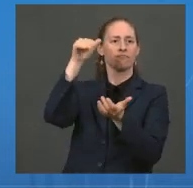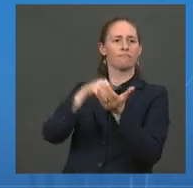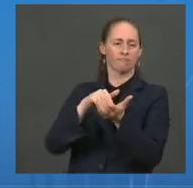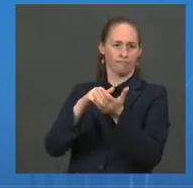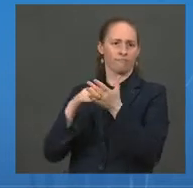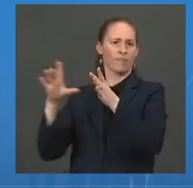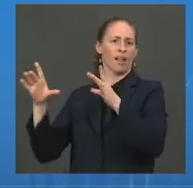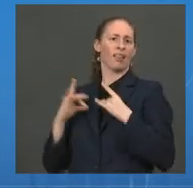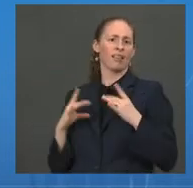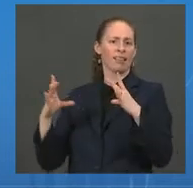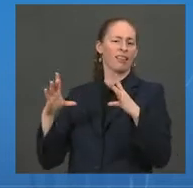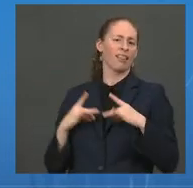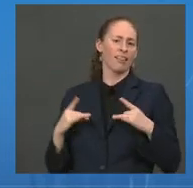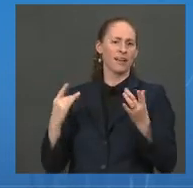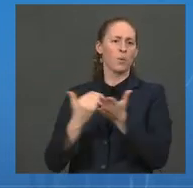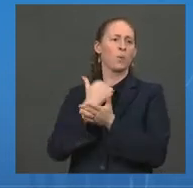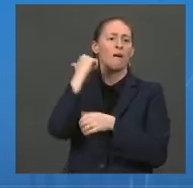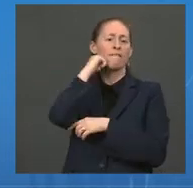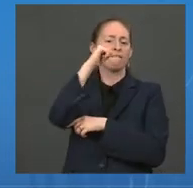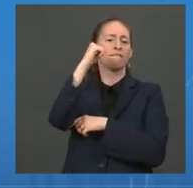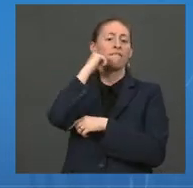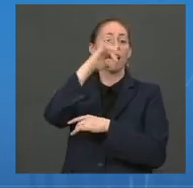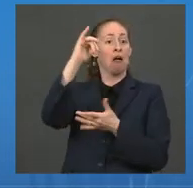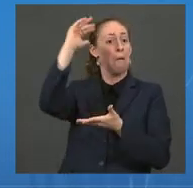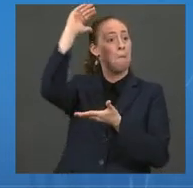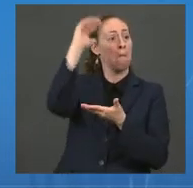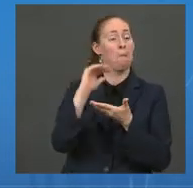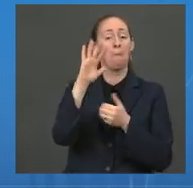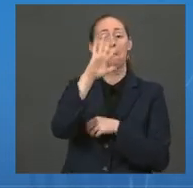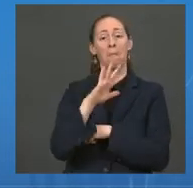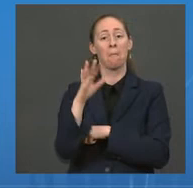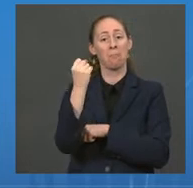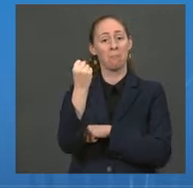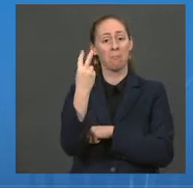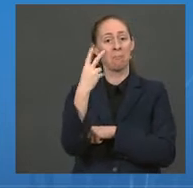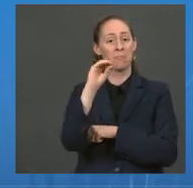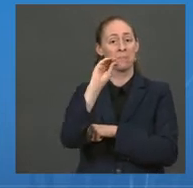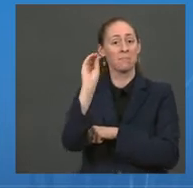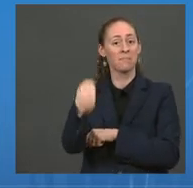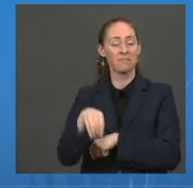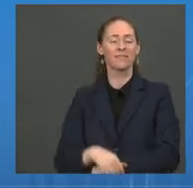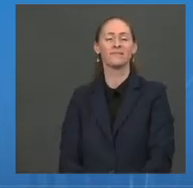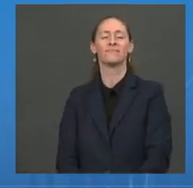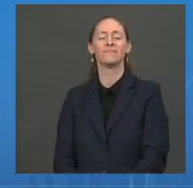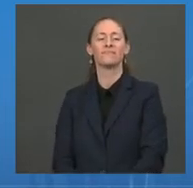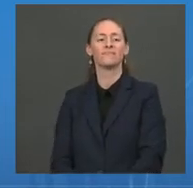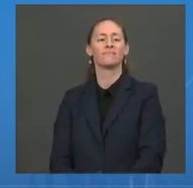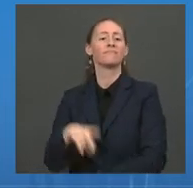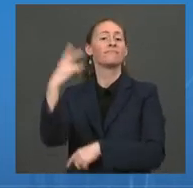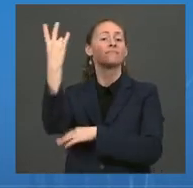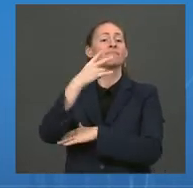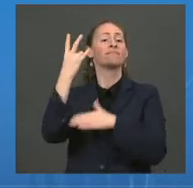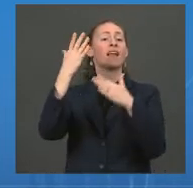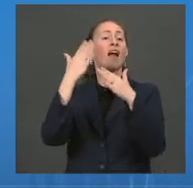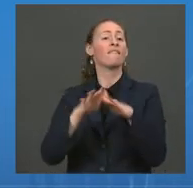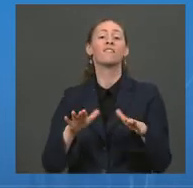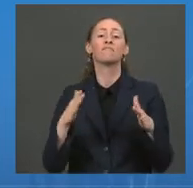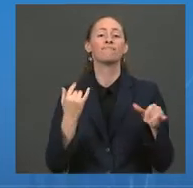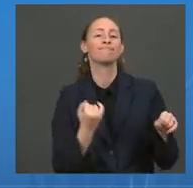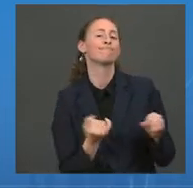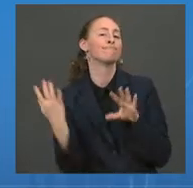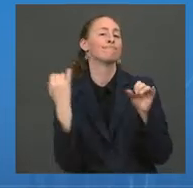which represents a decrease of about 12% over the previous week. The 7-day average of hospital admissions is